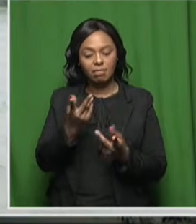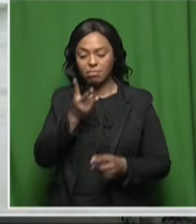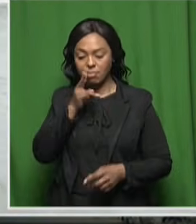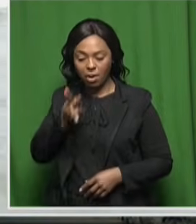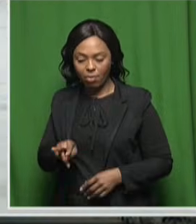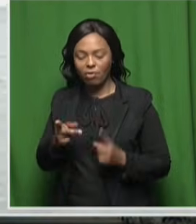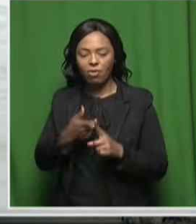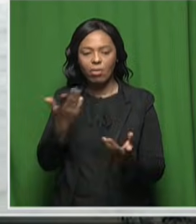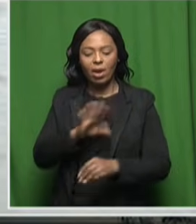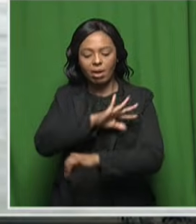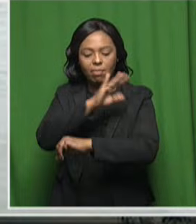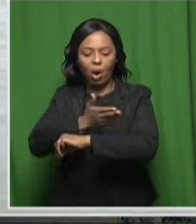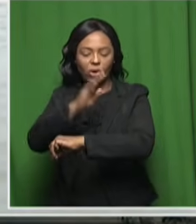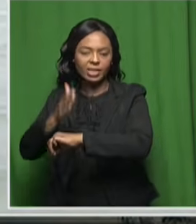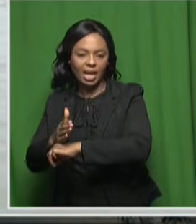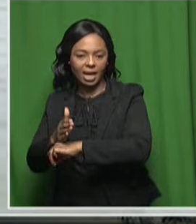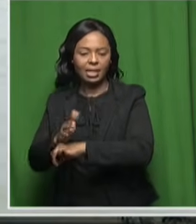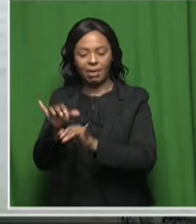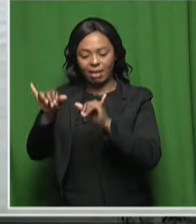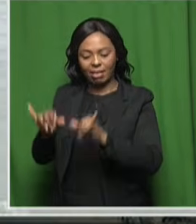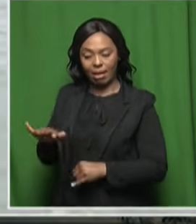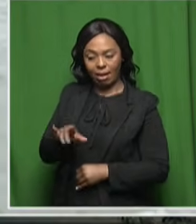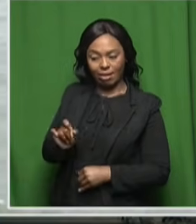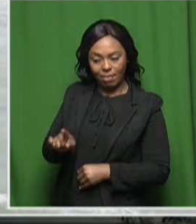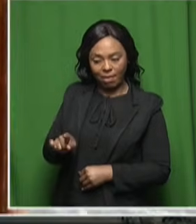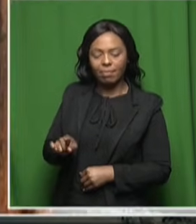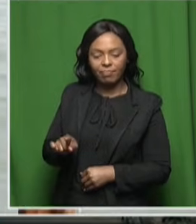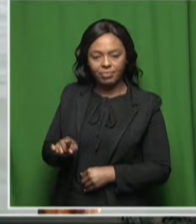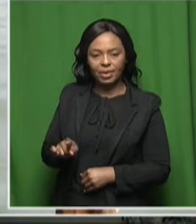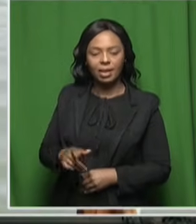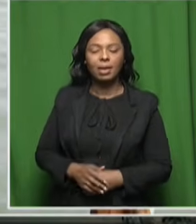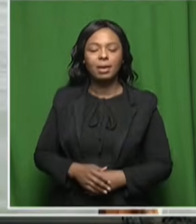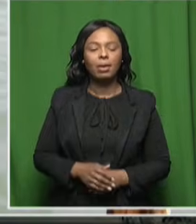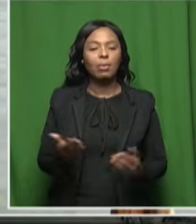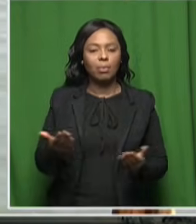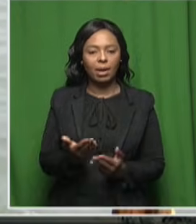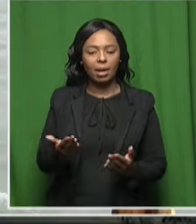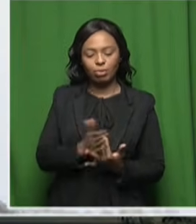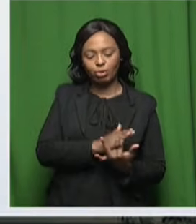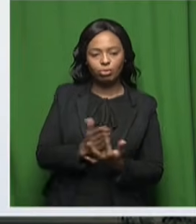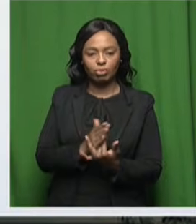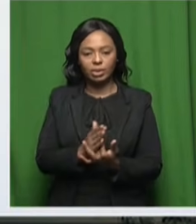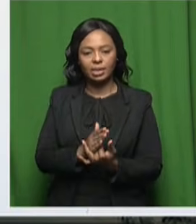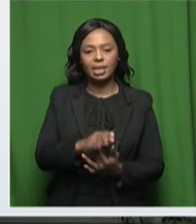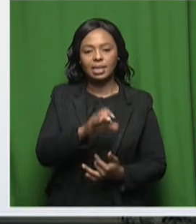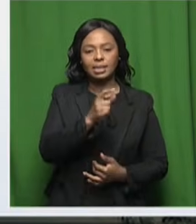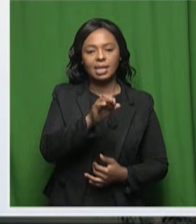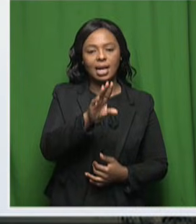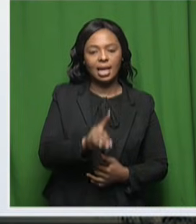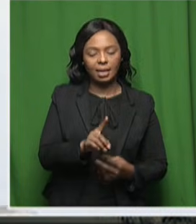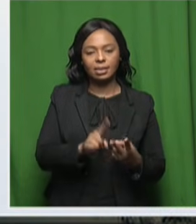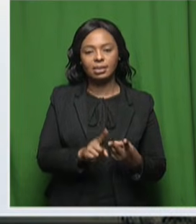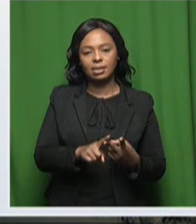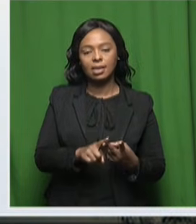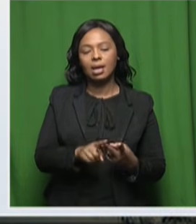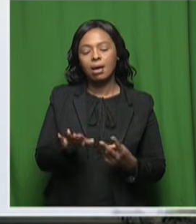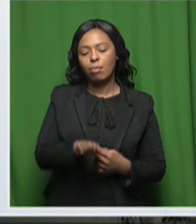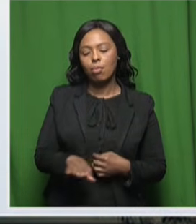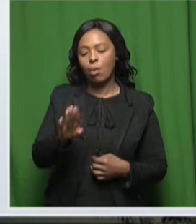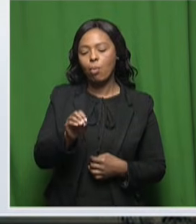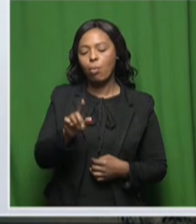mountains just before bordering the Cedarberg and the Berg River in a place called Nhlanhla.